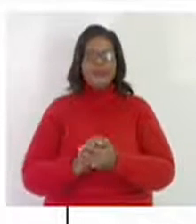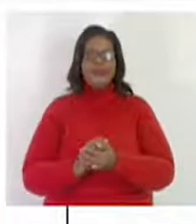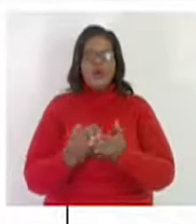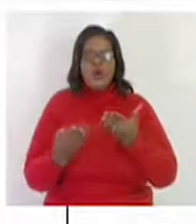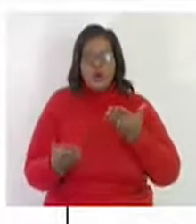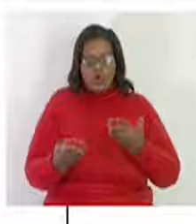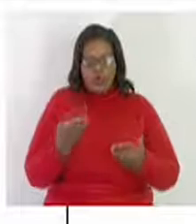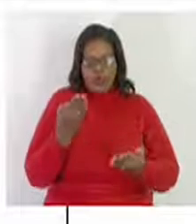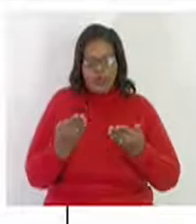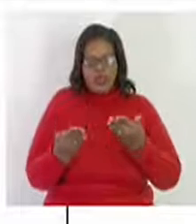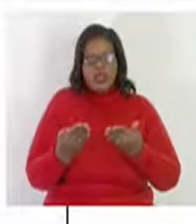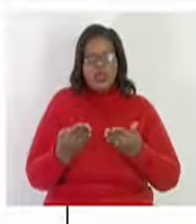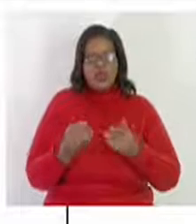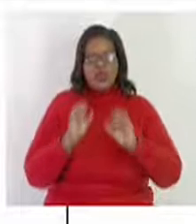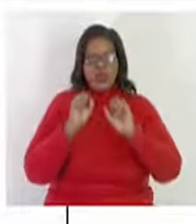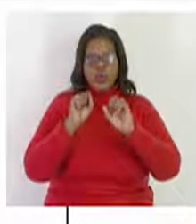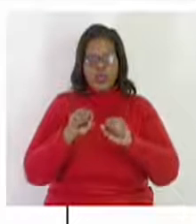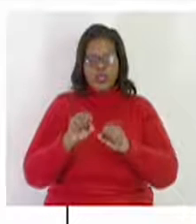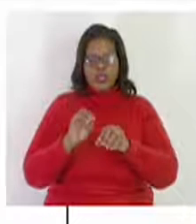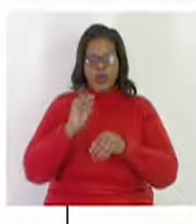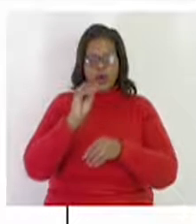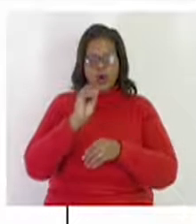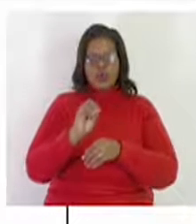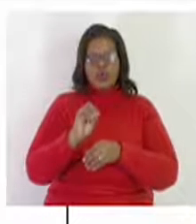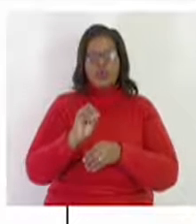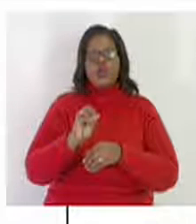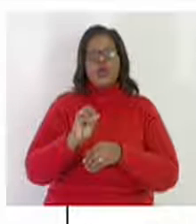the signs that determines